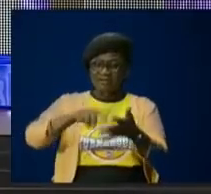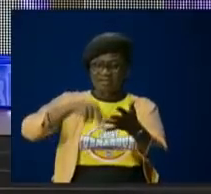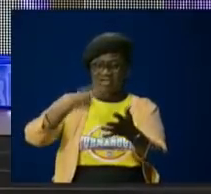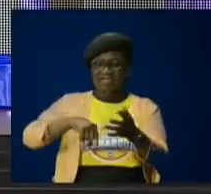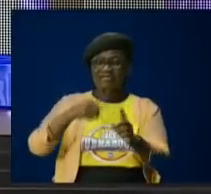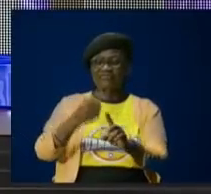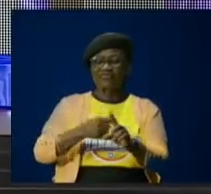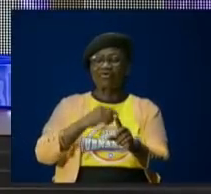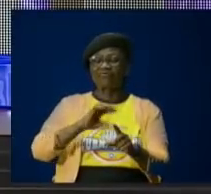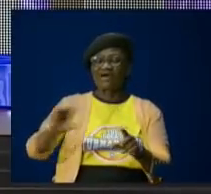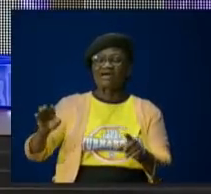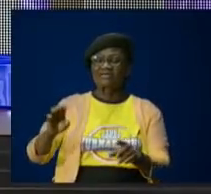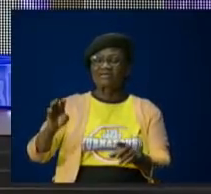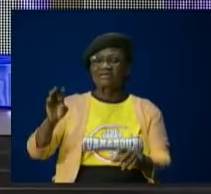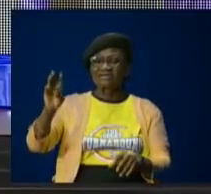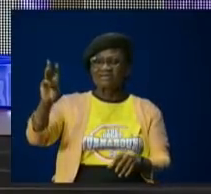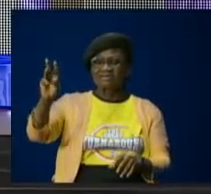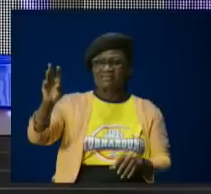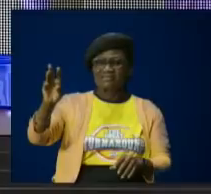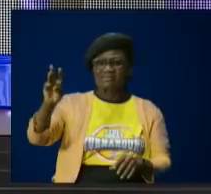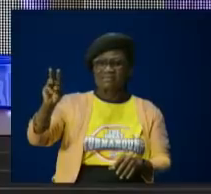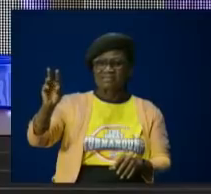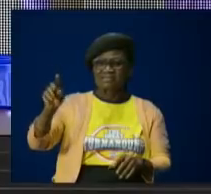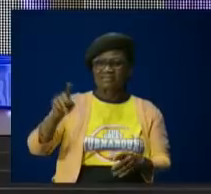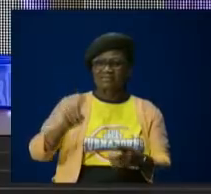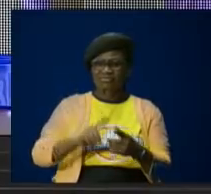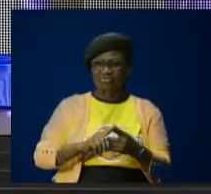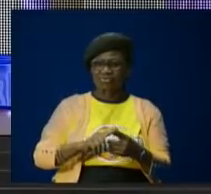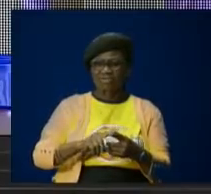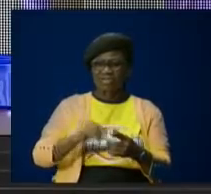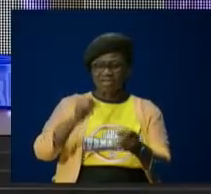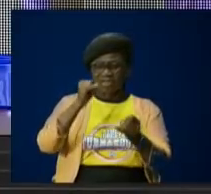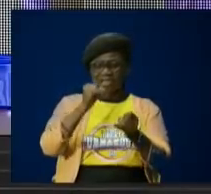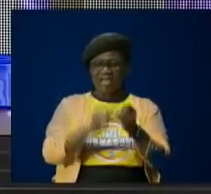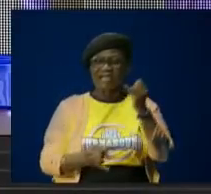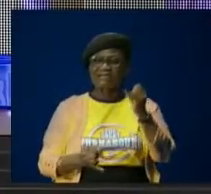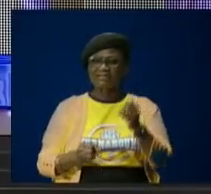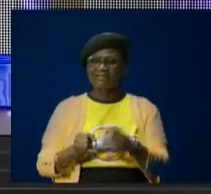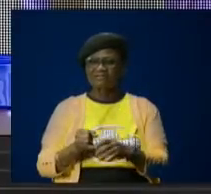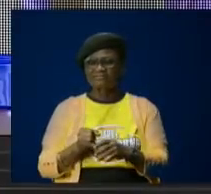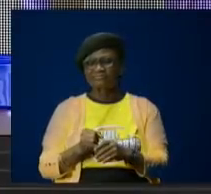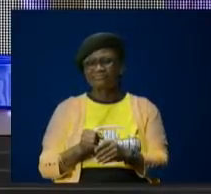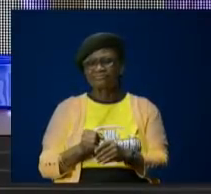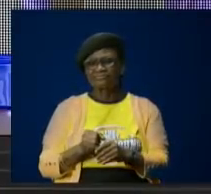end. Acts 16 from verse 16 to the end.